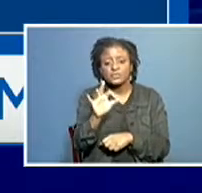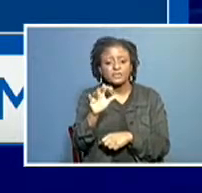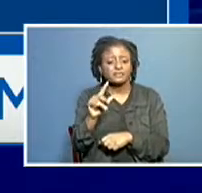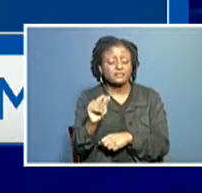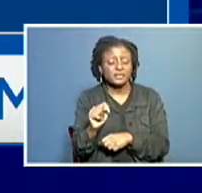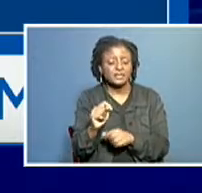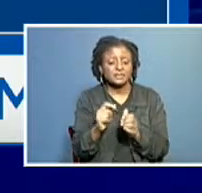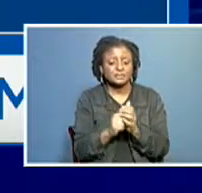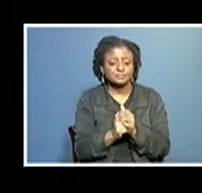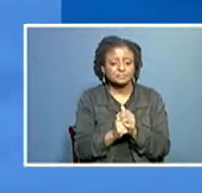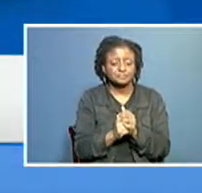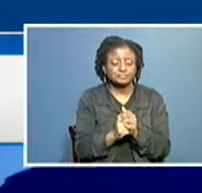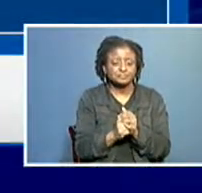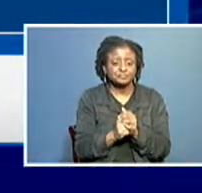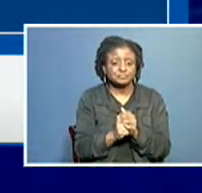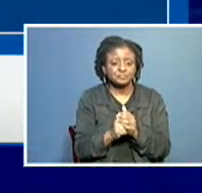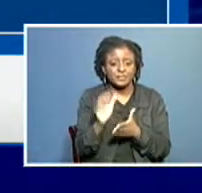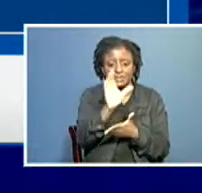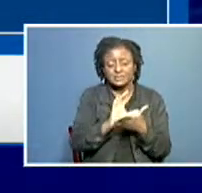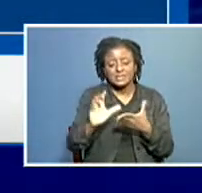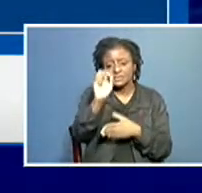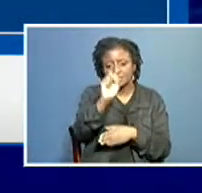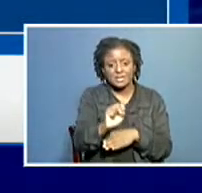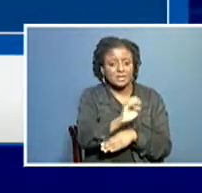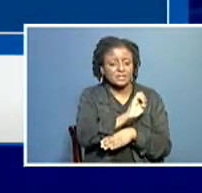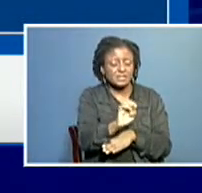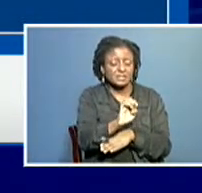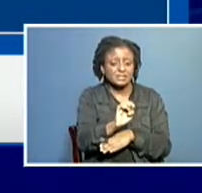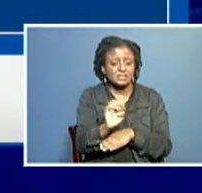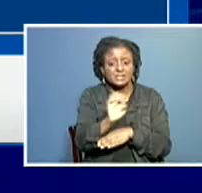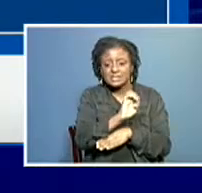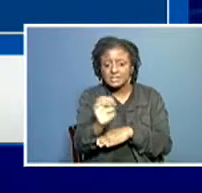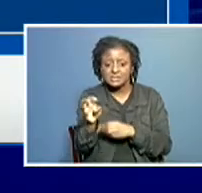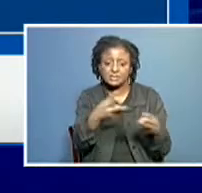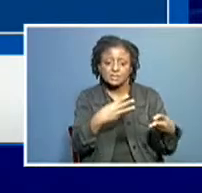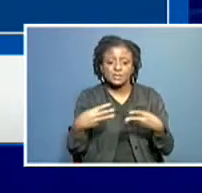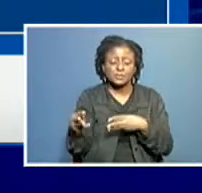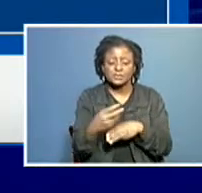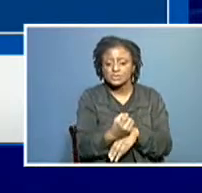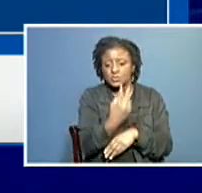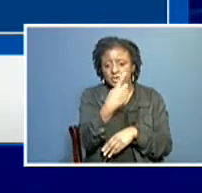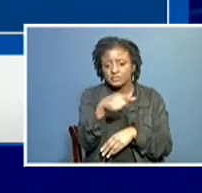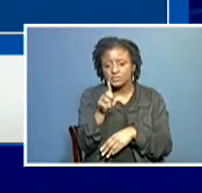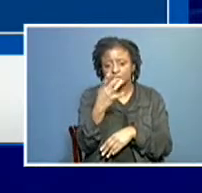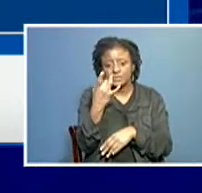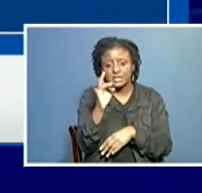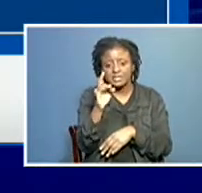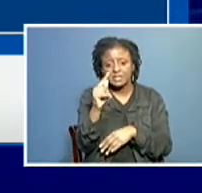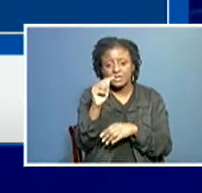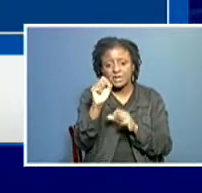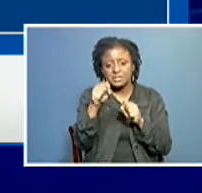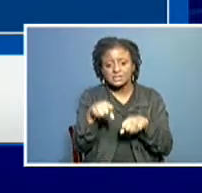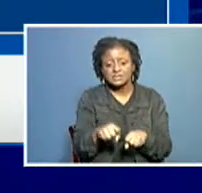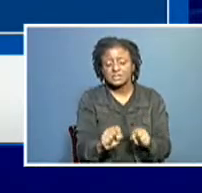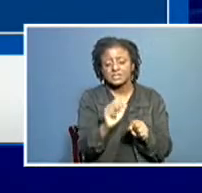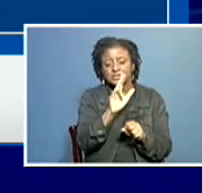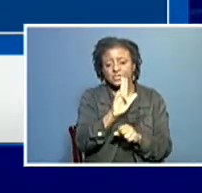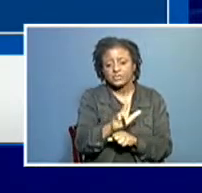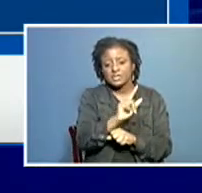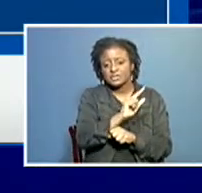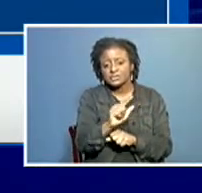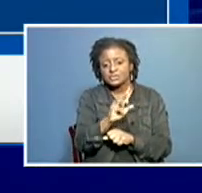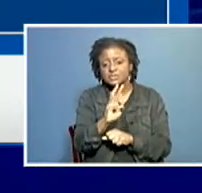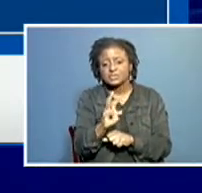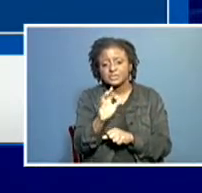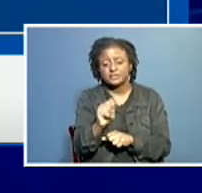at 9:34 tonight. In the central and southeastern islands, easterly flow at 12 to 18 knots, wave heights 3 to 6 feet, so caution